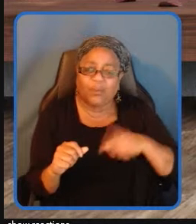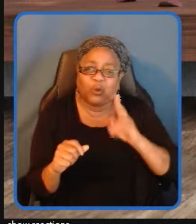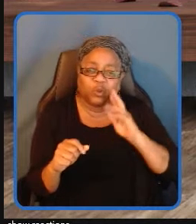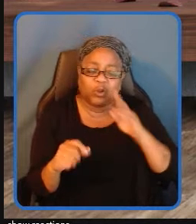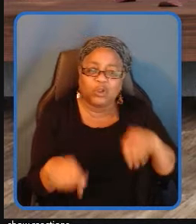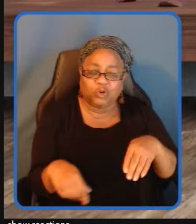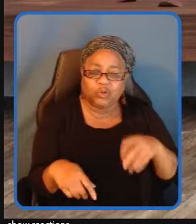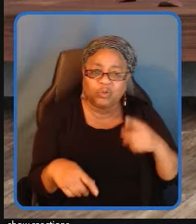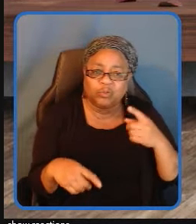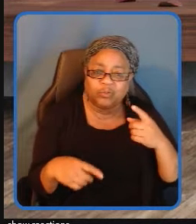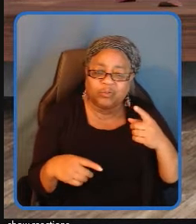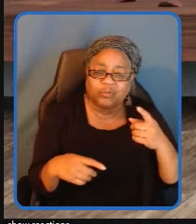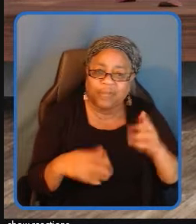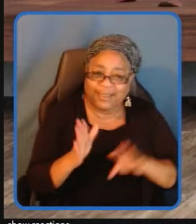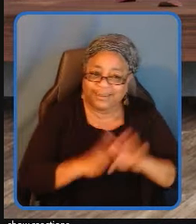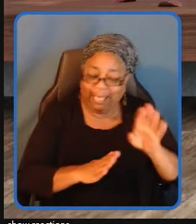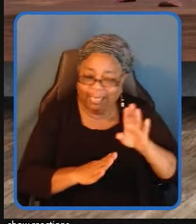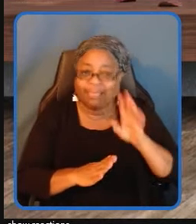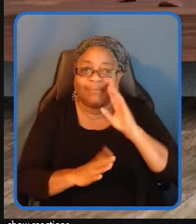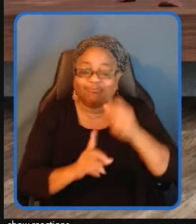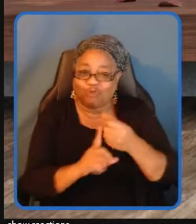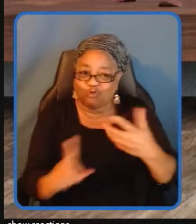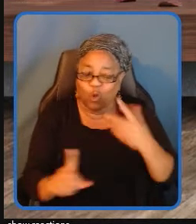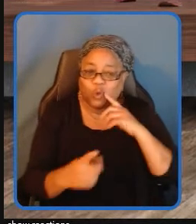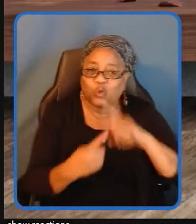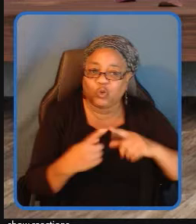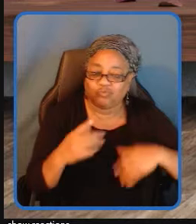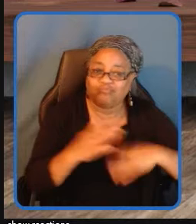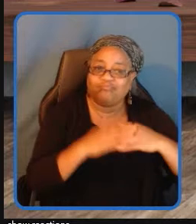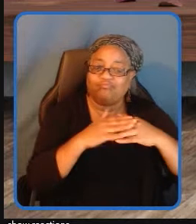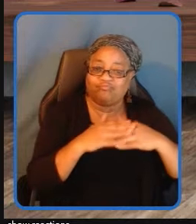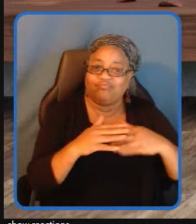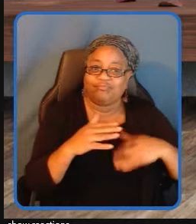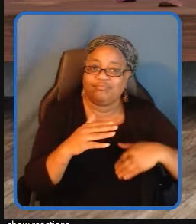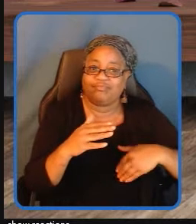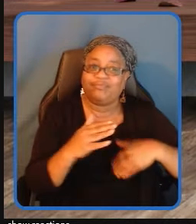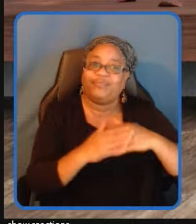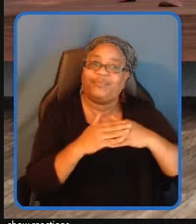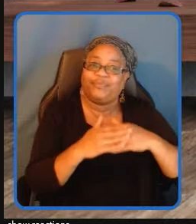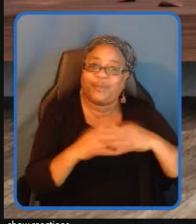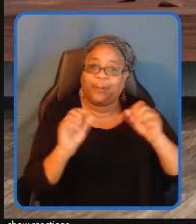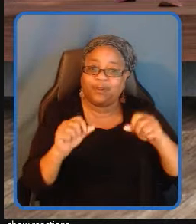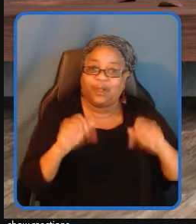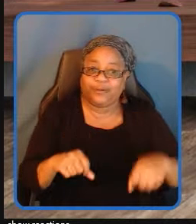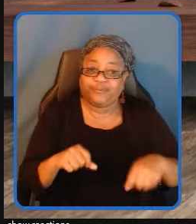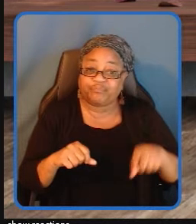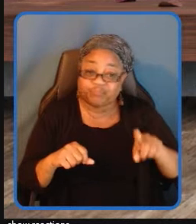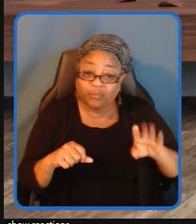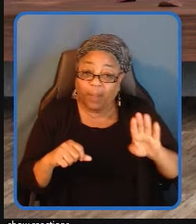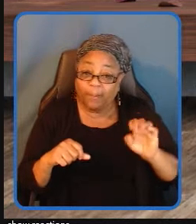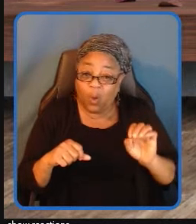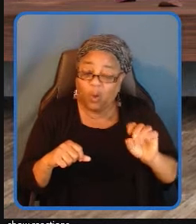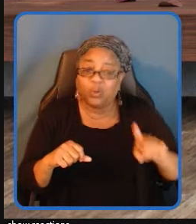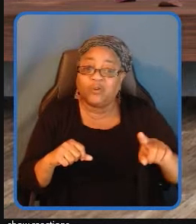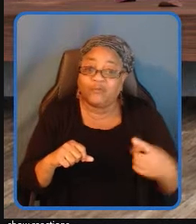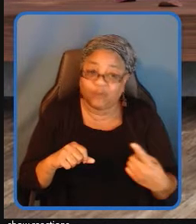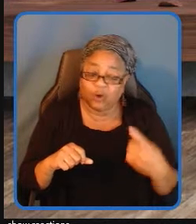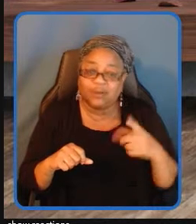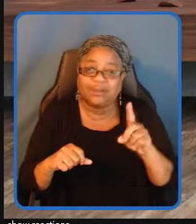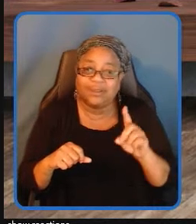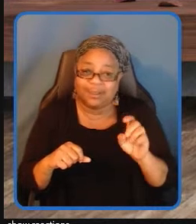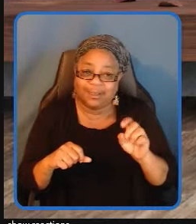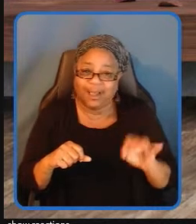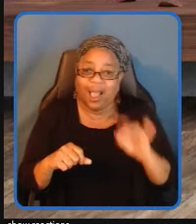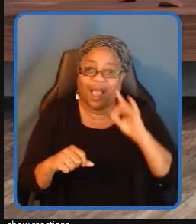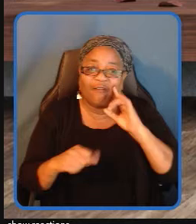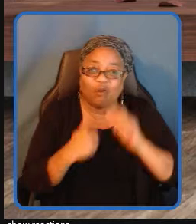their highest potential. Prior to joining Uber, Bo was the first Global Diversity and Inclusion Officer for the risk